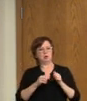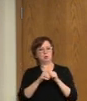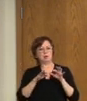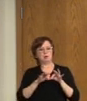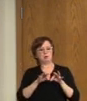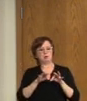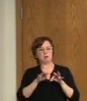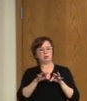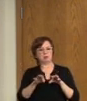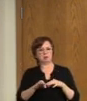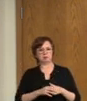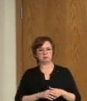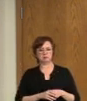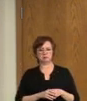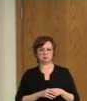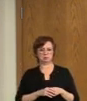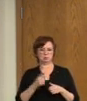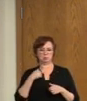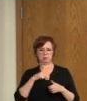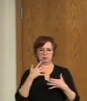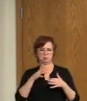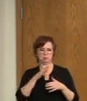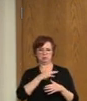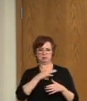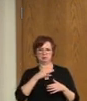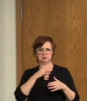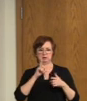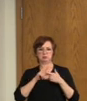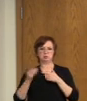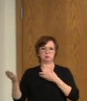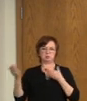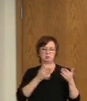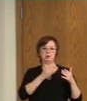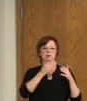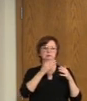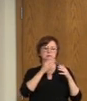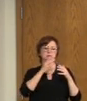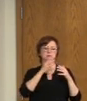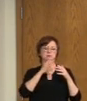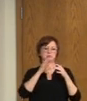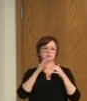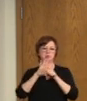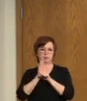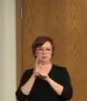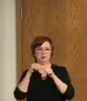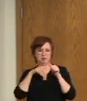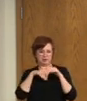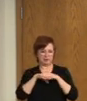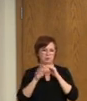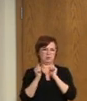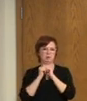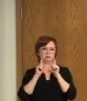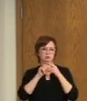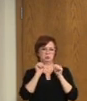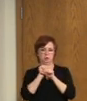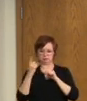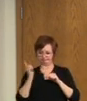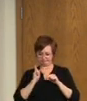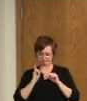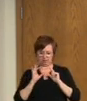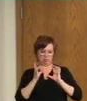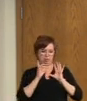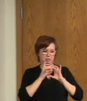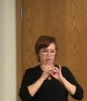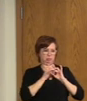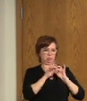ensure that the virus is not walking into the facility. We'll take our next question. We have